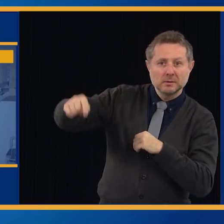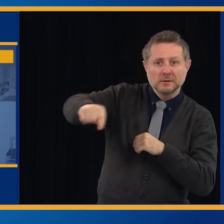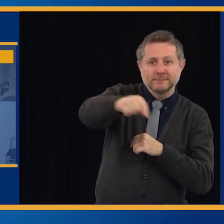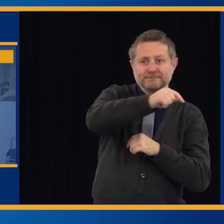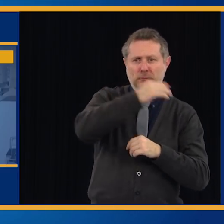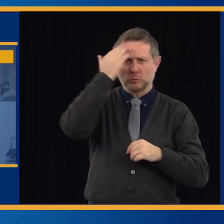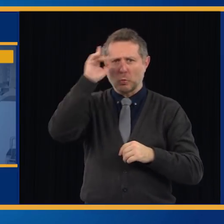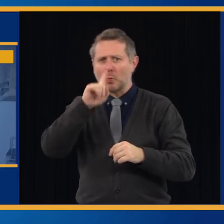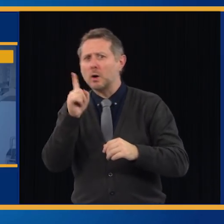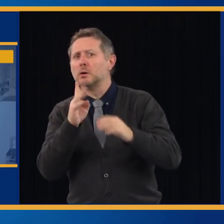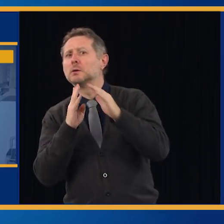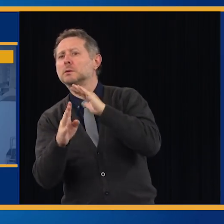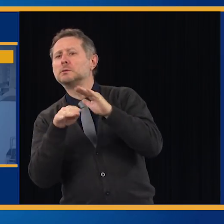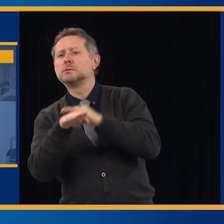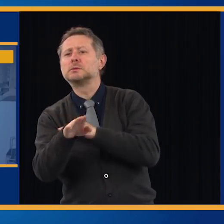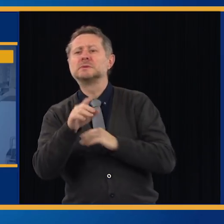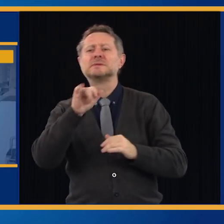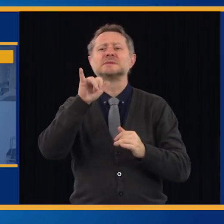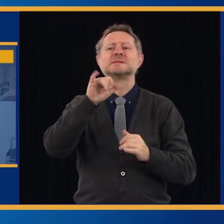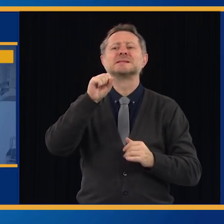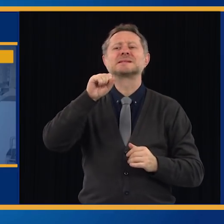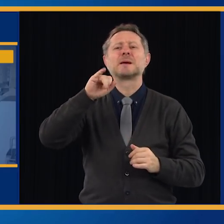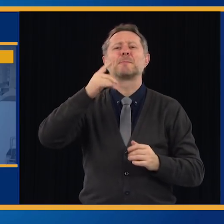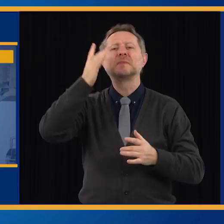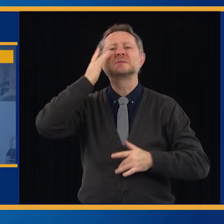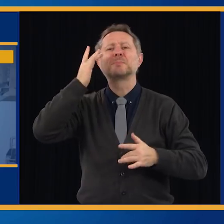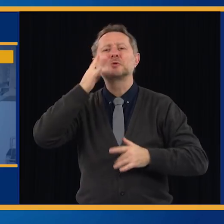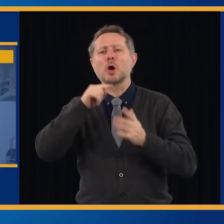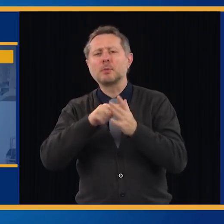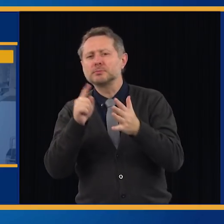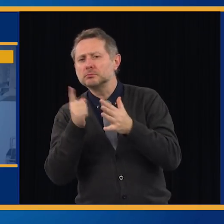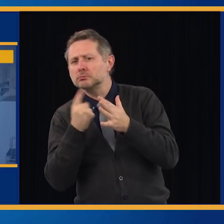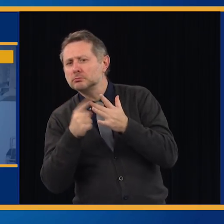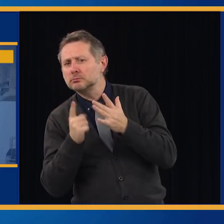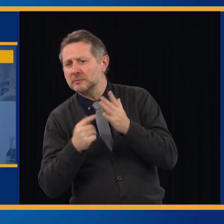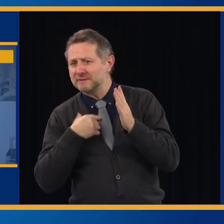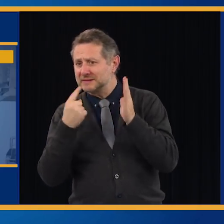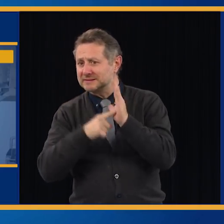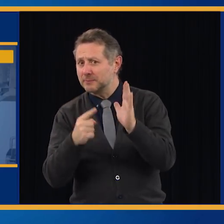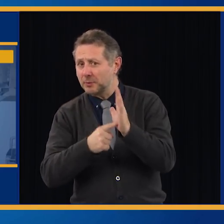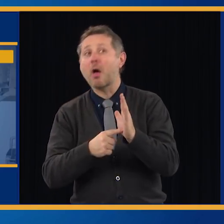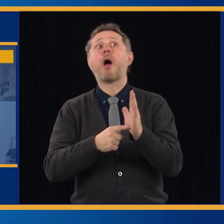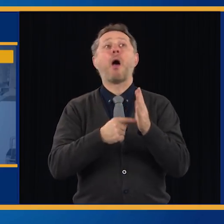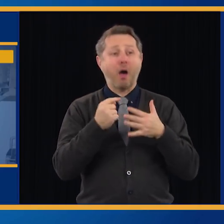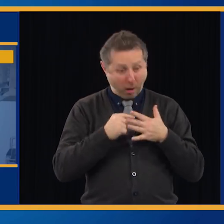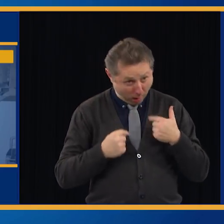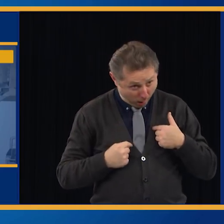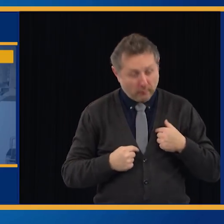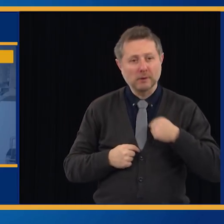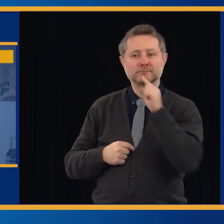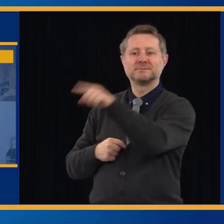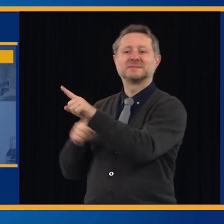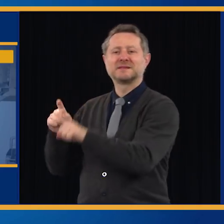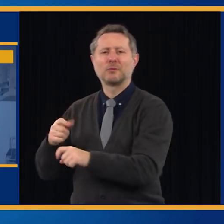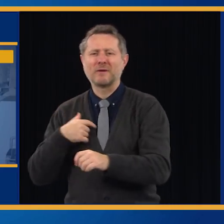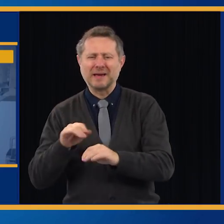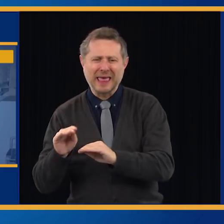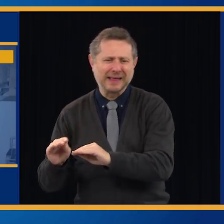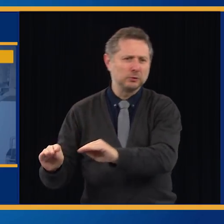would have them go get tested. Because again, this is about people understanding it and people buying into